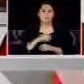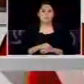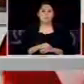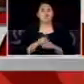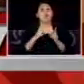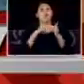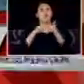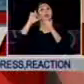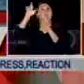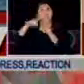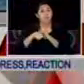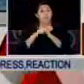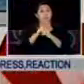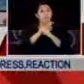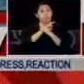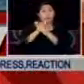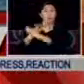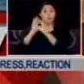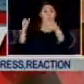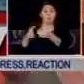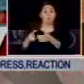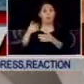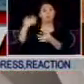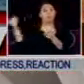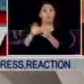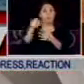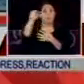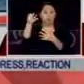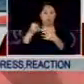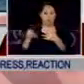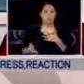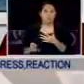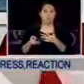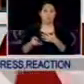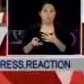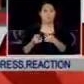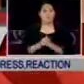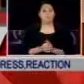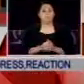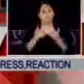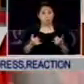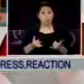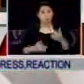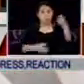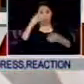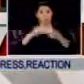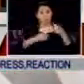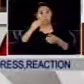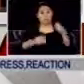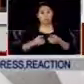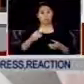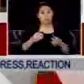filed a consolidated opposition and rejoinder. The court resolves to grant the issuance of the